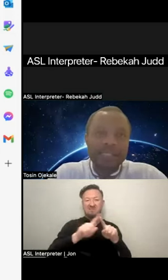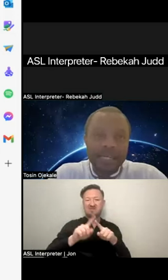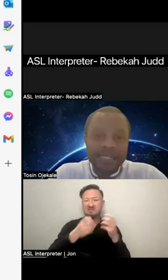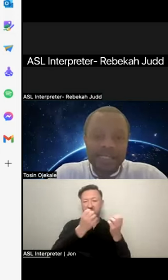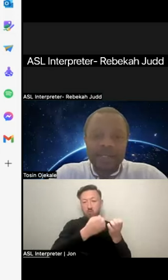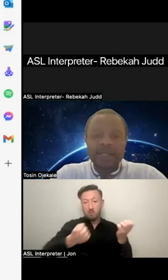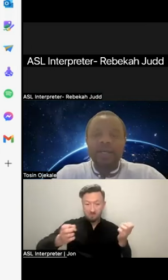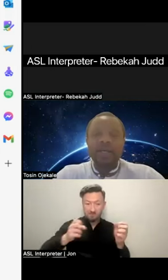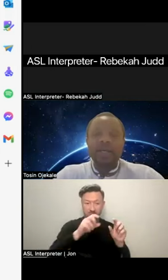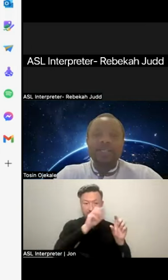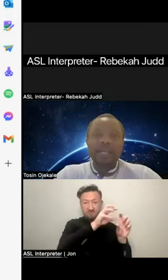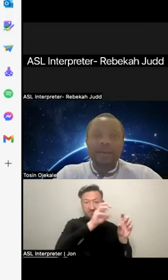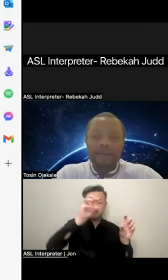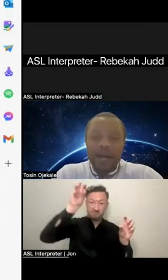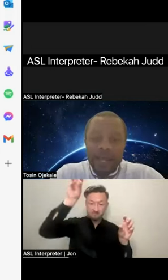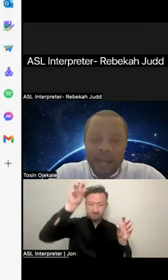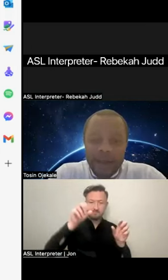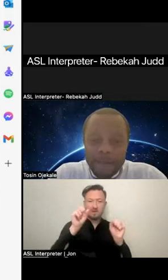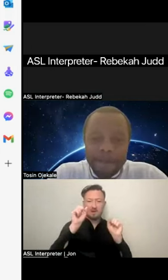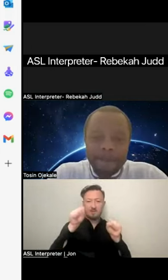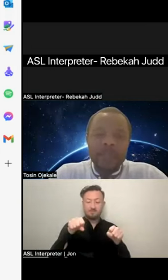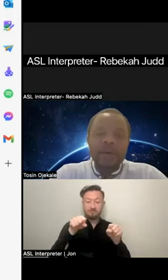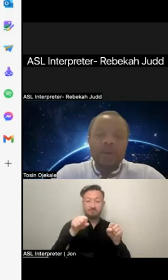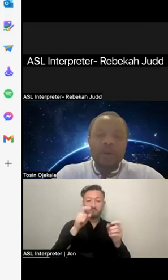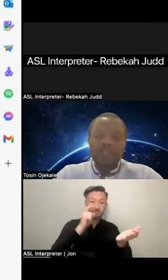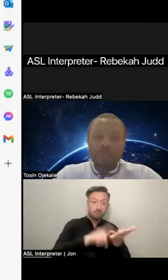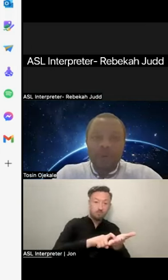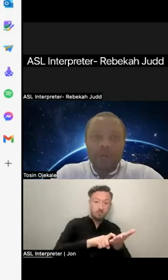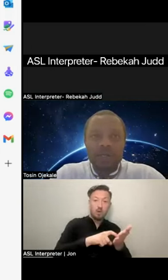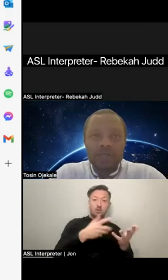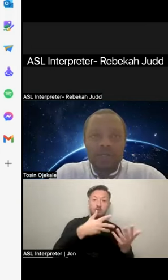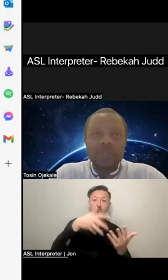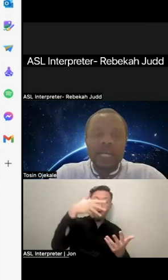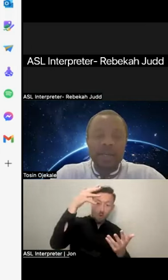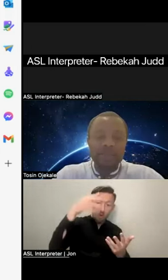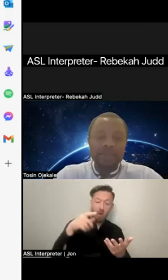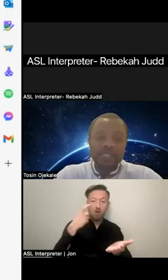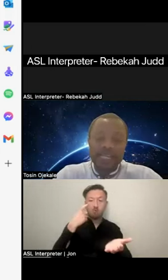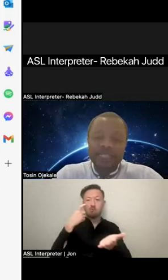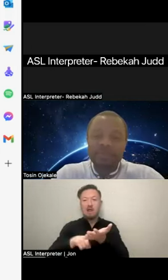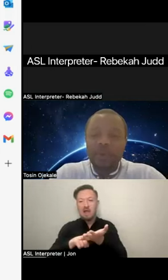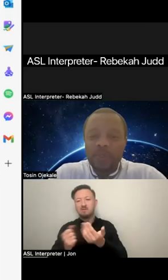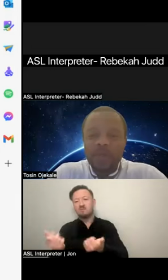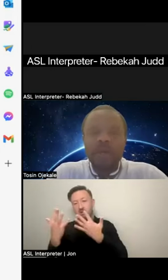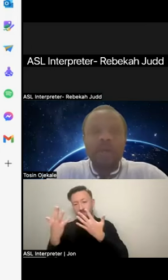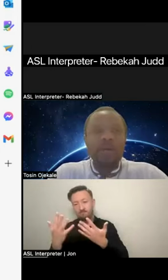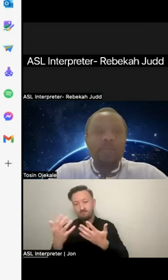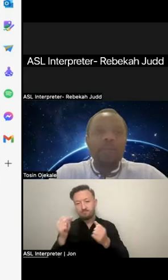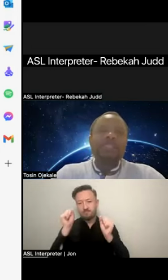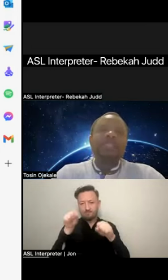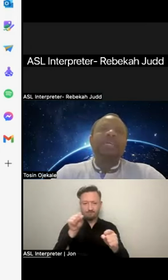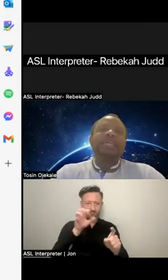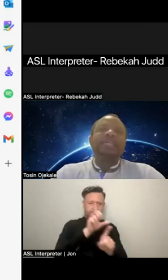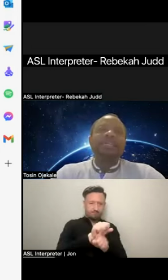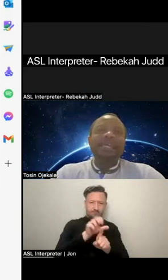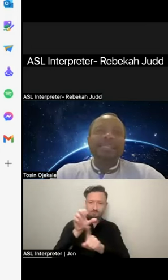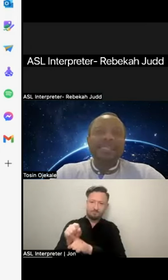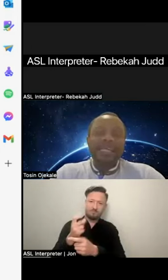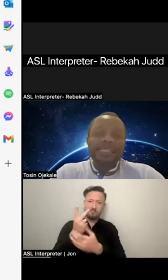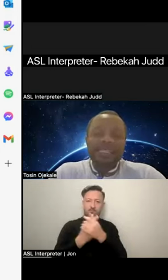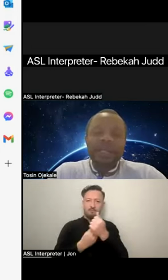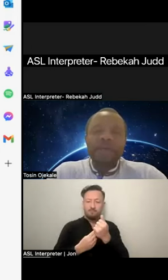can detect. It's either fire or smoke. So they are able to detect both, but